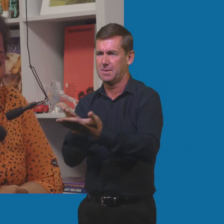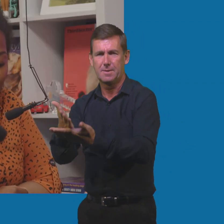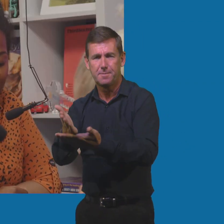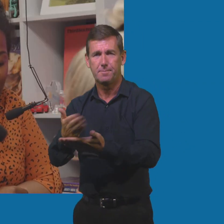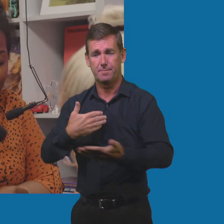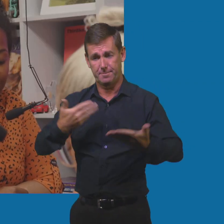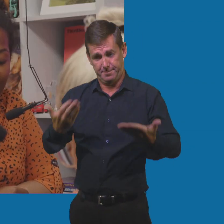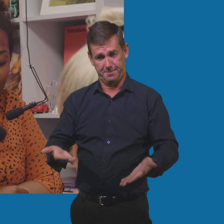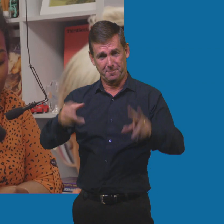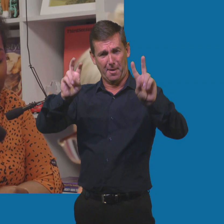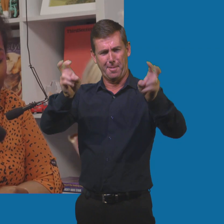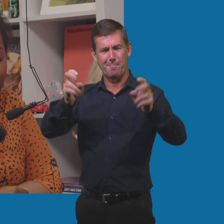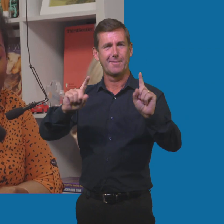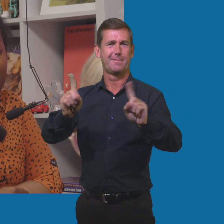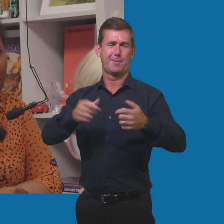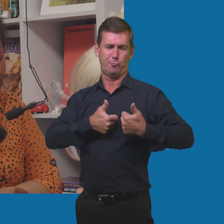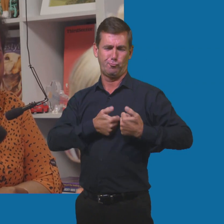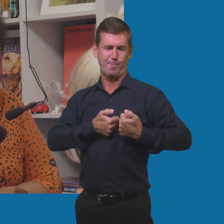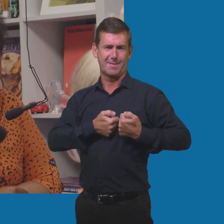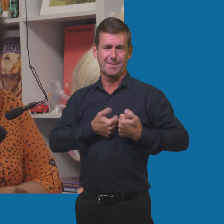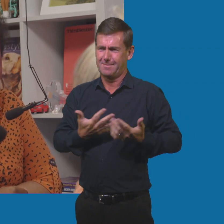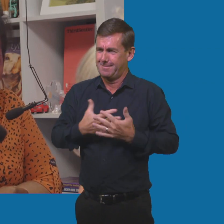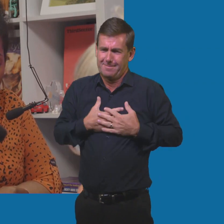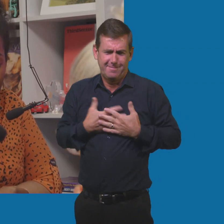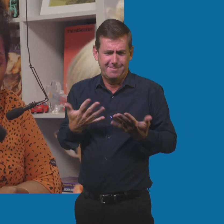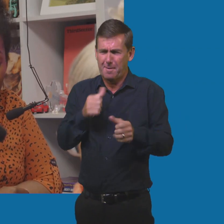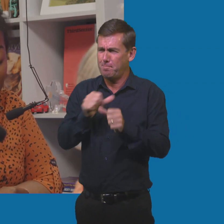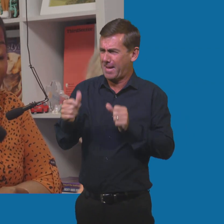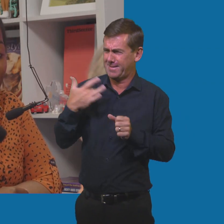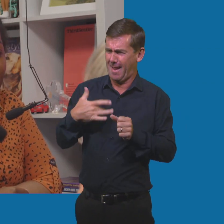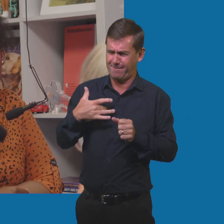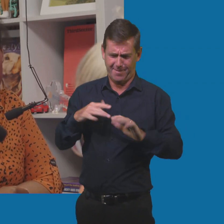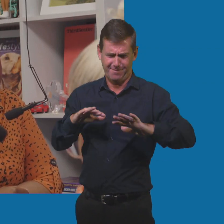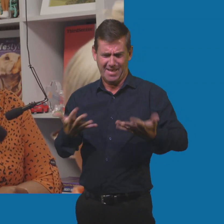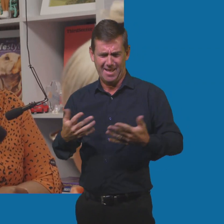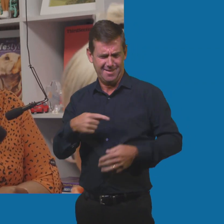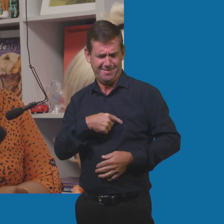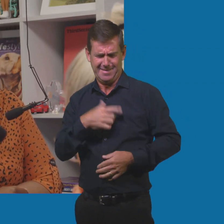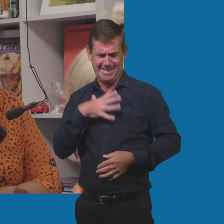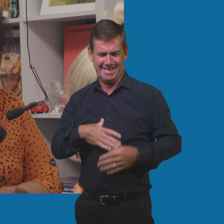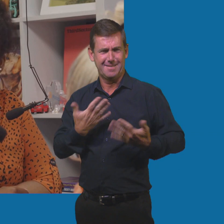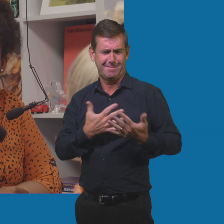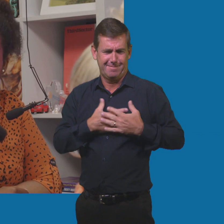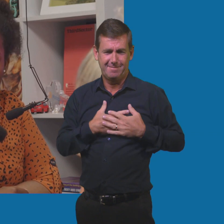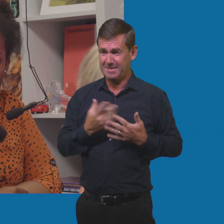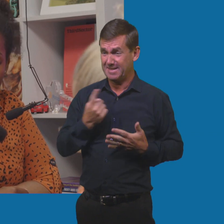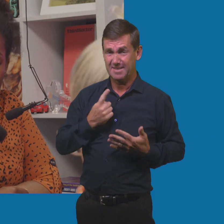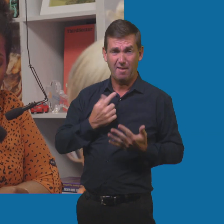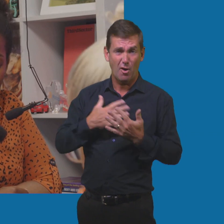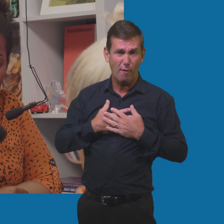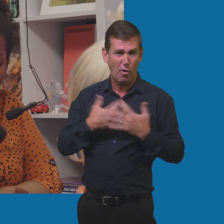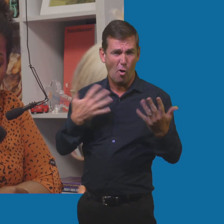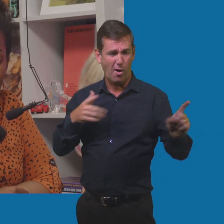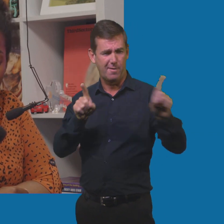we're talking romance, because how can we live our best life without it? Whether that be with a partner or just some self-love. We will be joined by